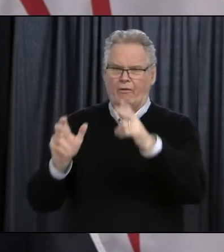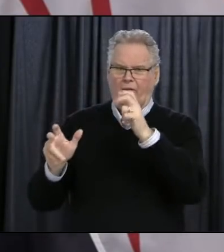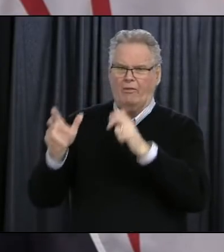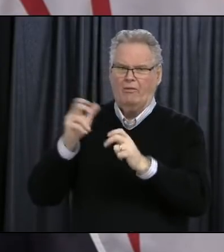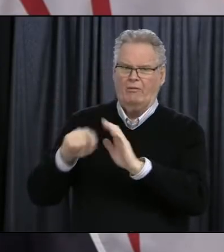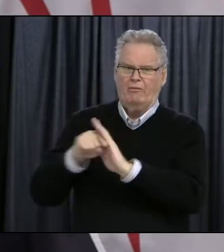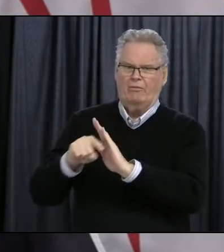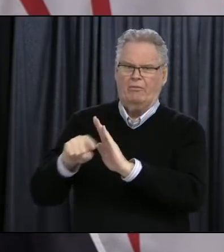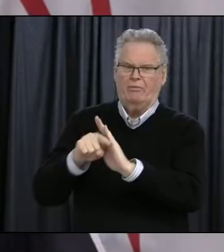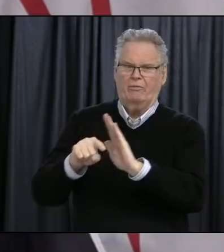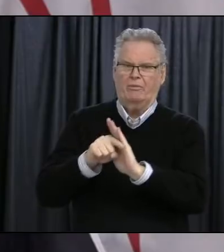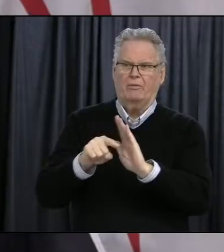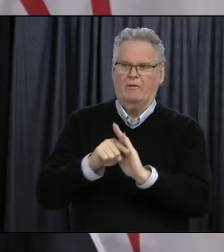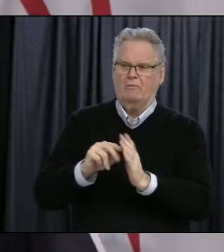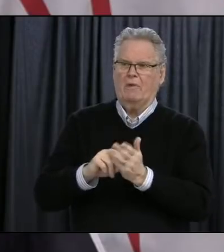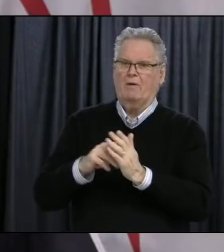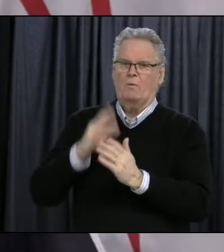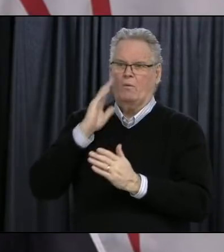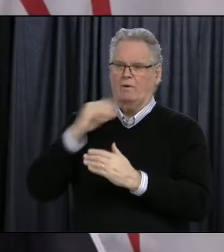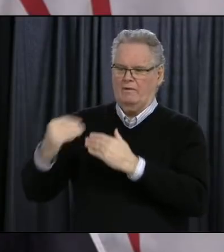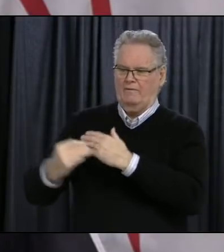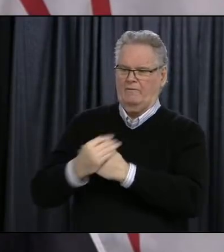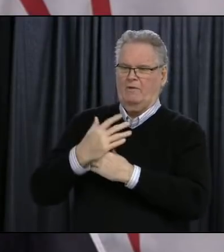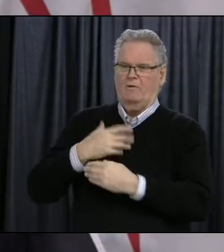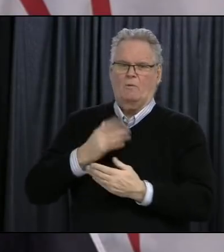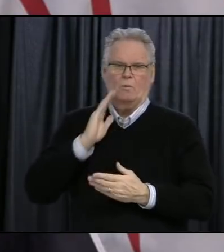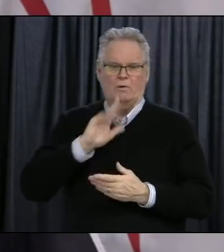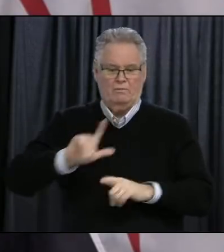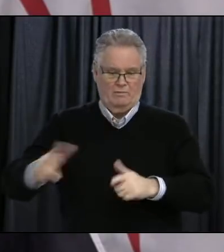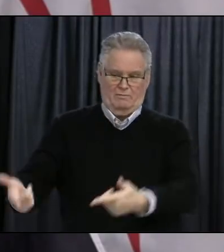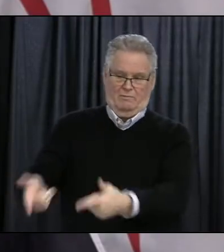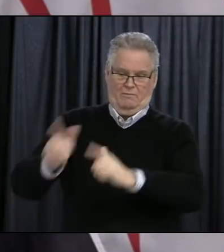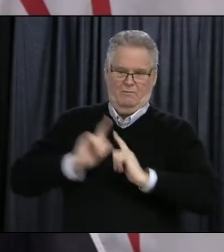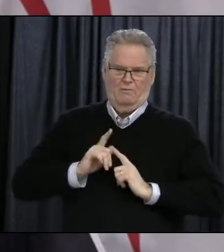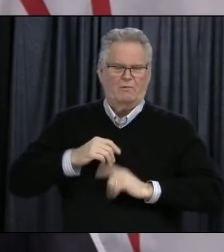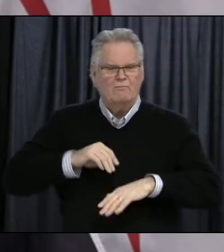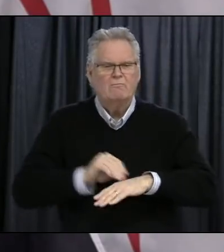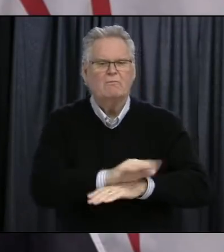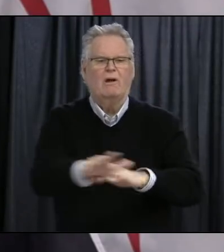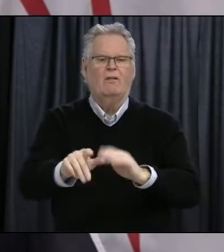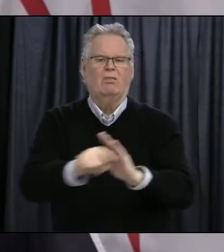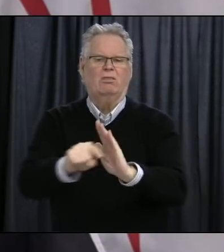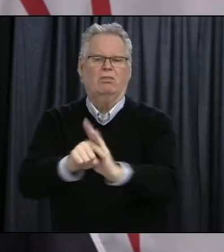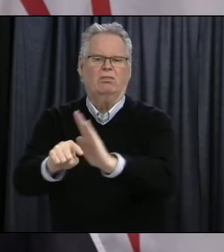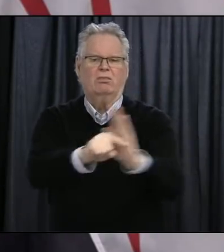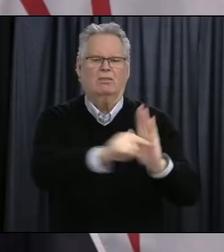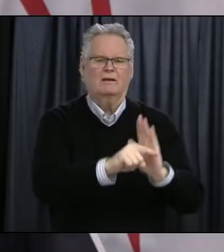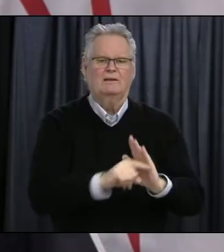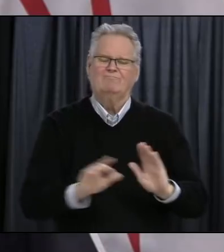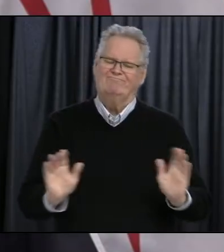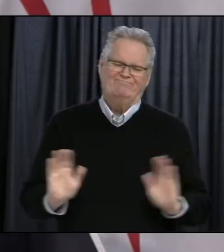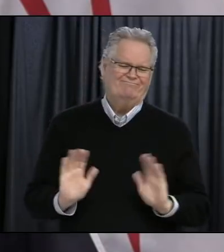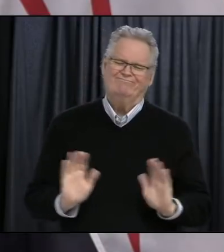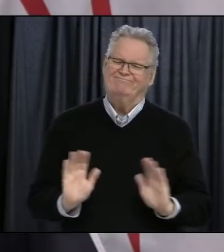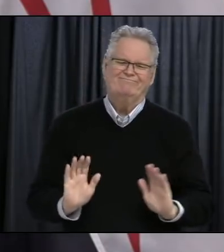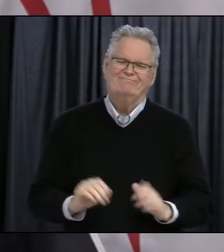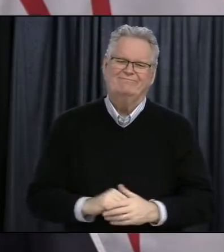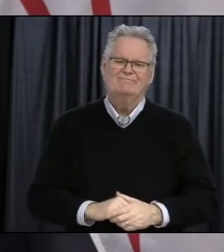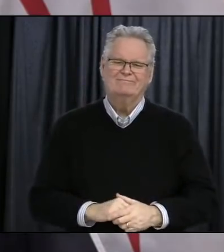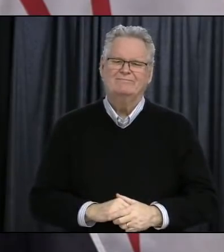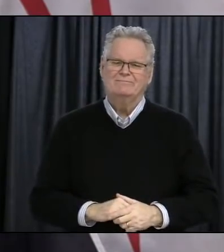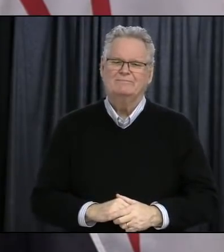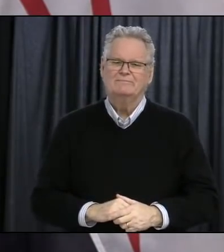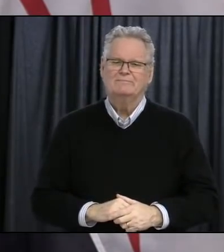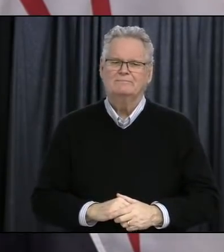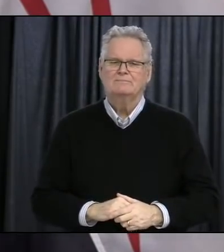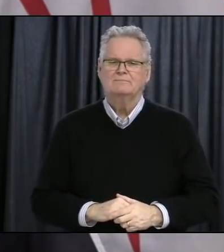Ask your child to imagine themselves in another child's position and how they must be feeling, and teach them the golden rule to treat others